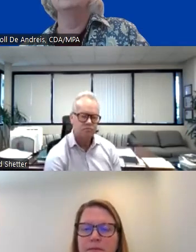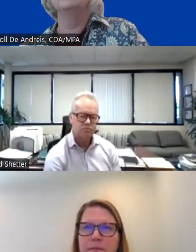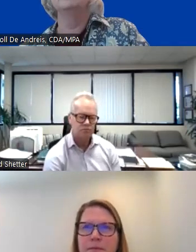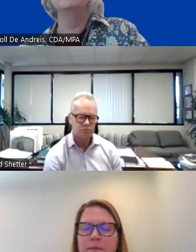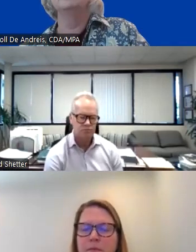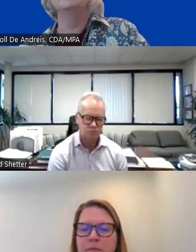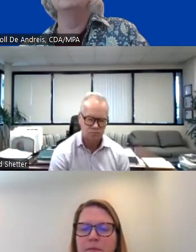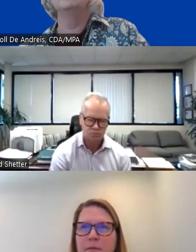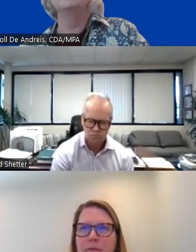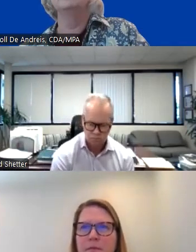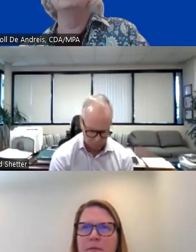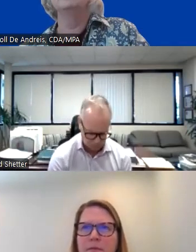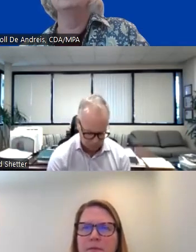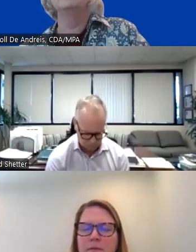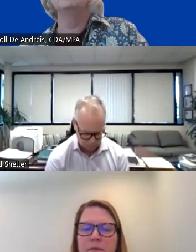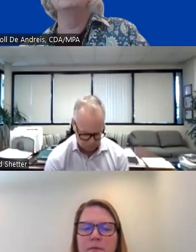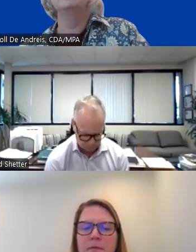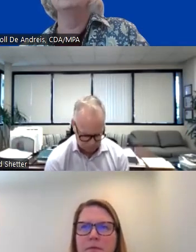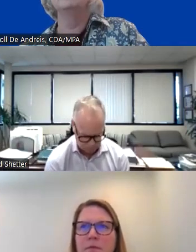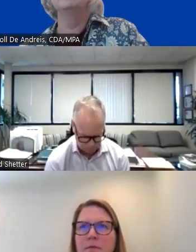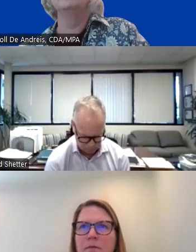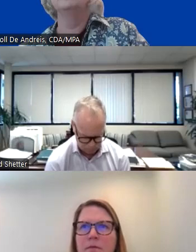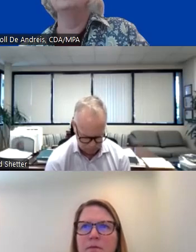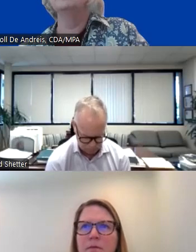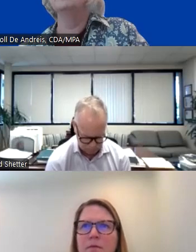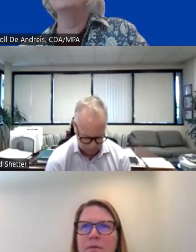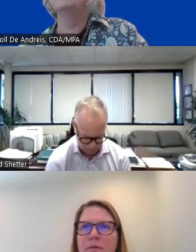Thanks for that. Other comments or questions from committee members?